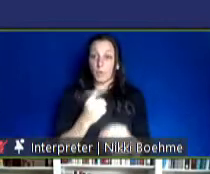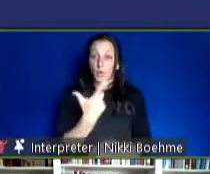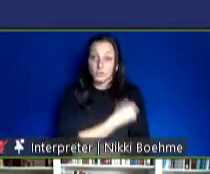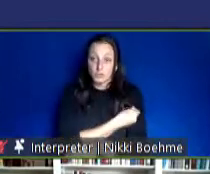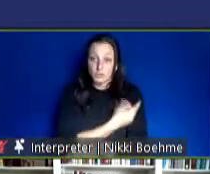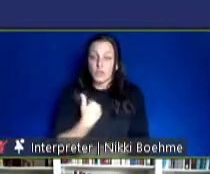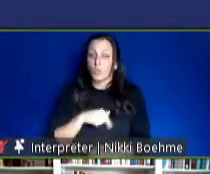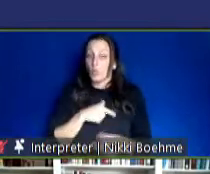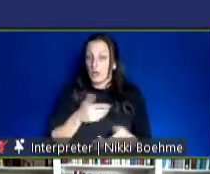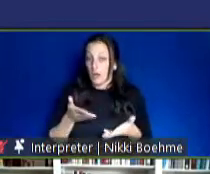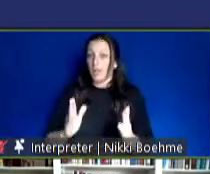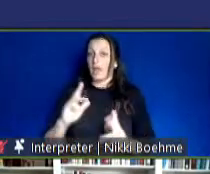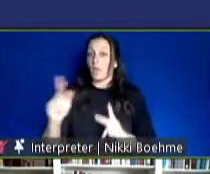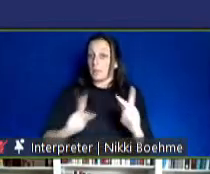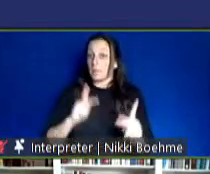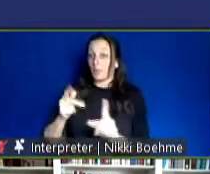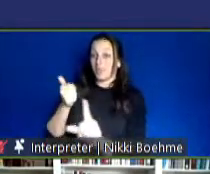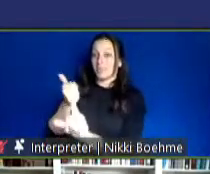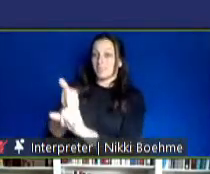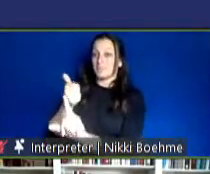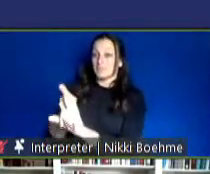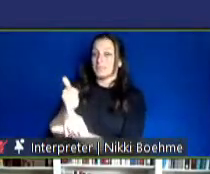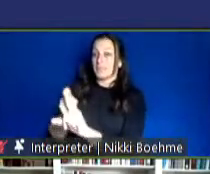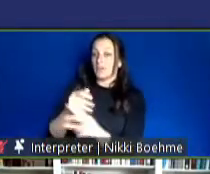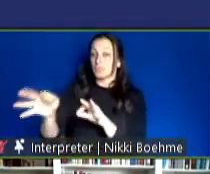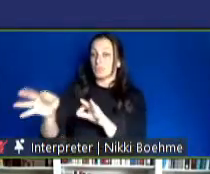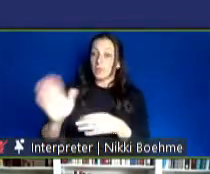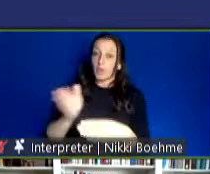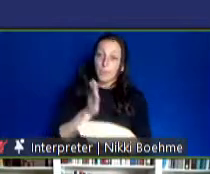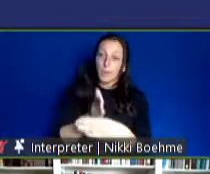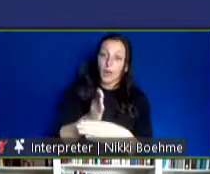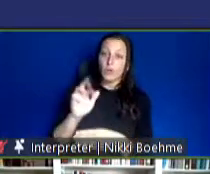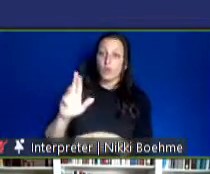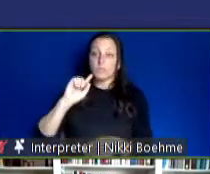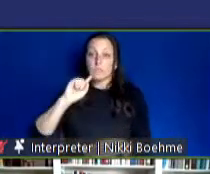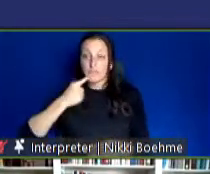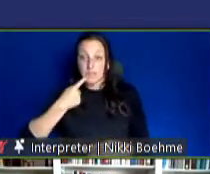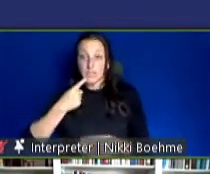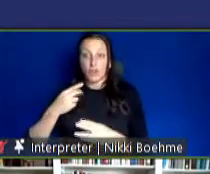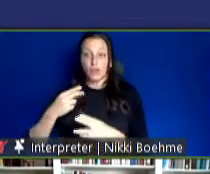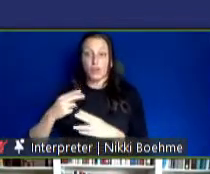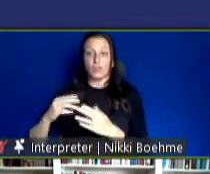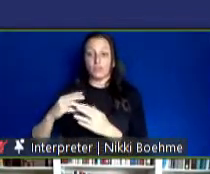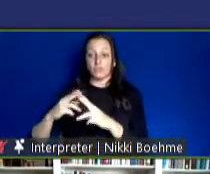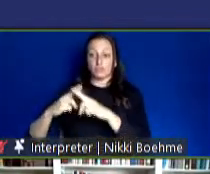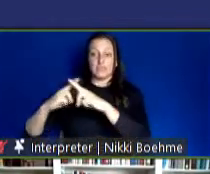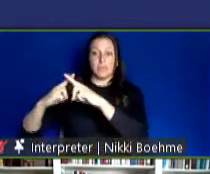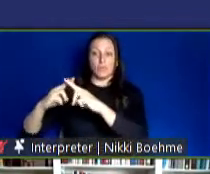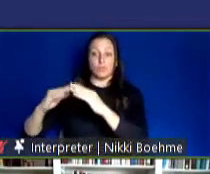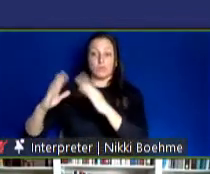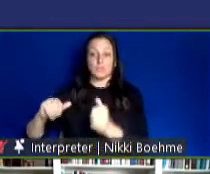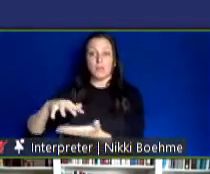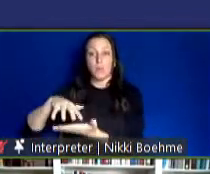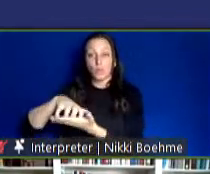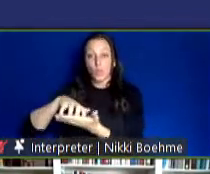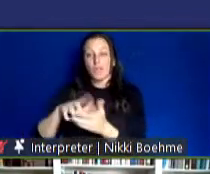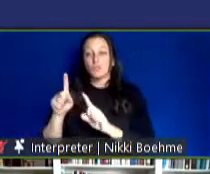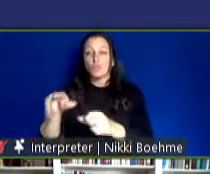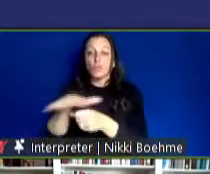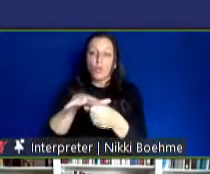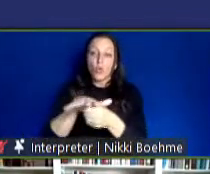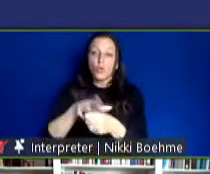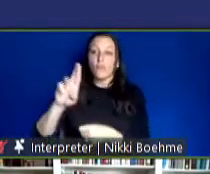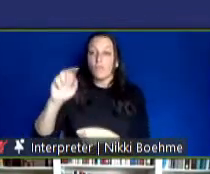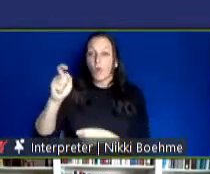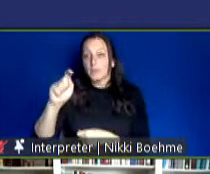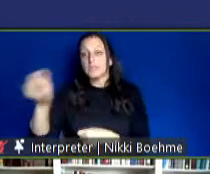persons self-describe their moderate to severe immune-compromised condition at local pharmacies and other vaccination sites. And